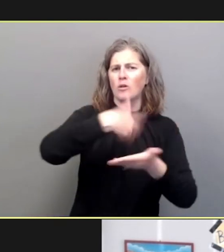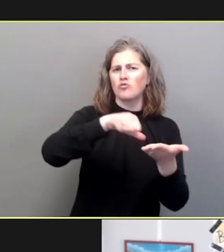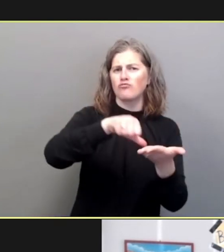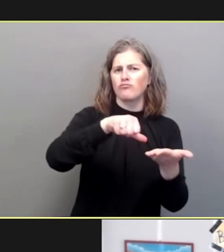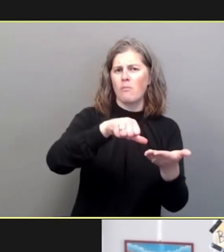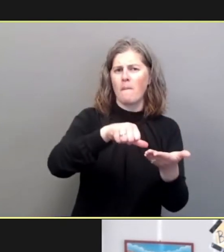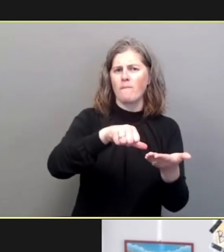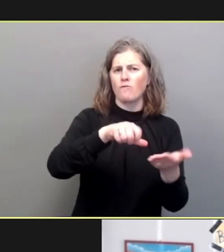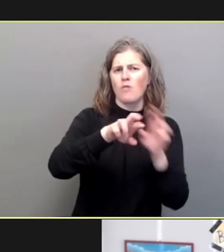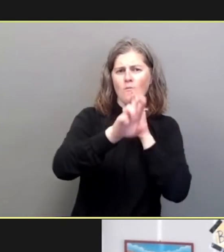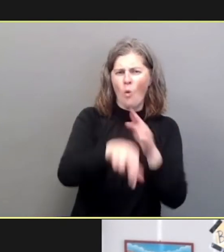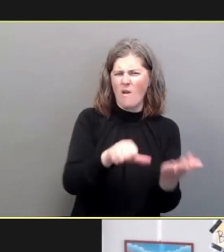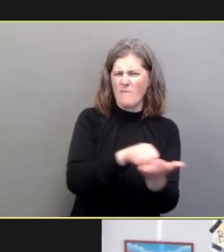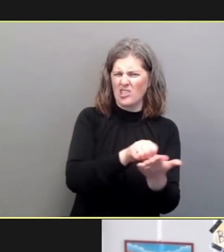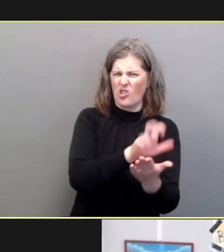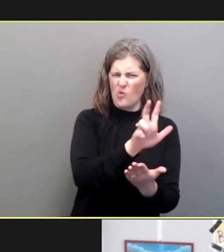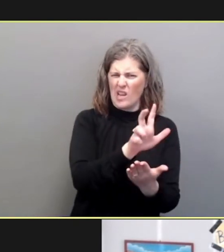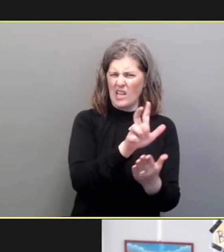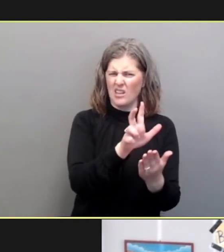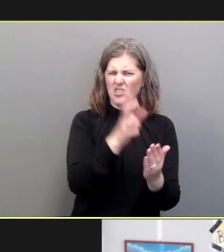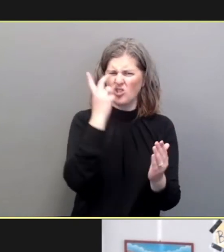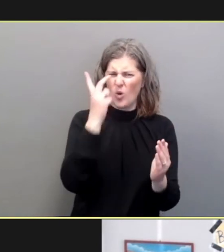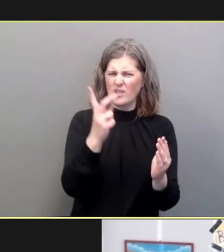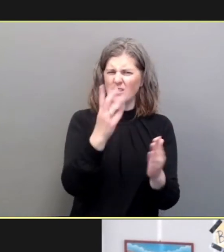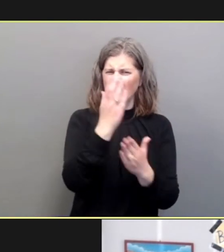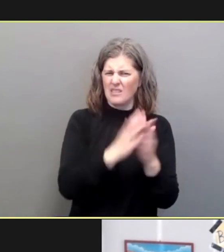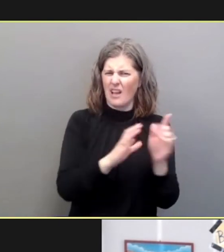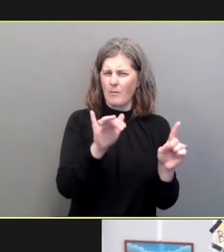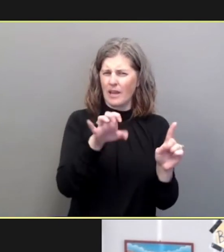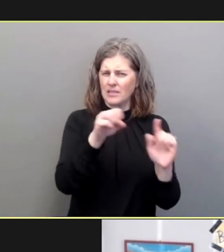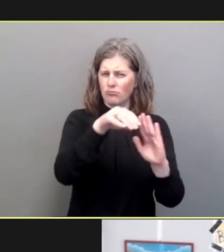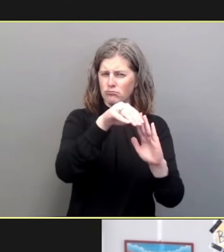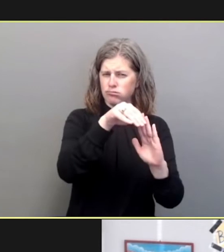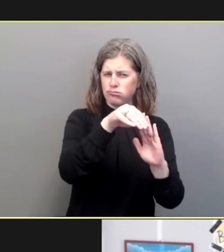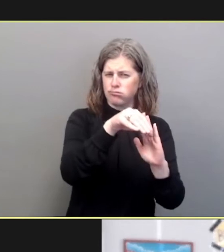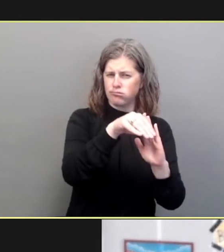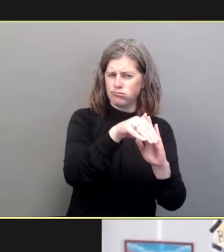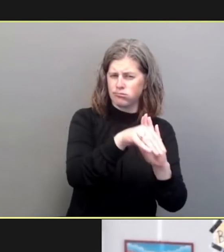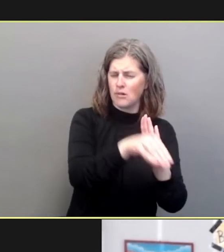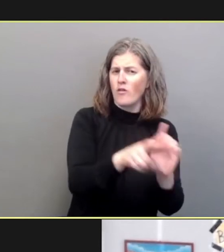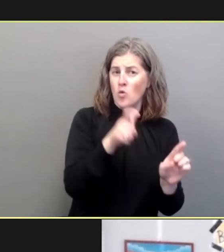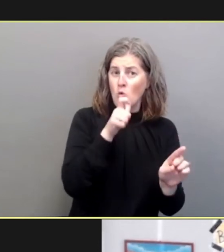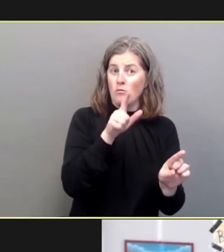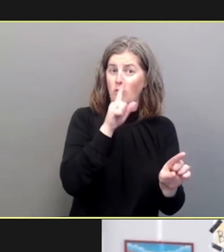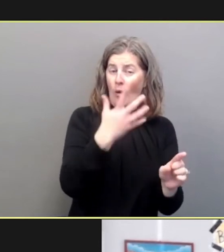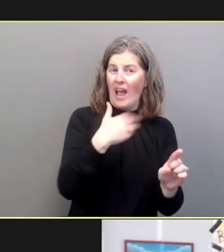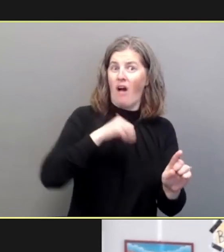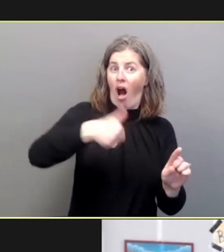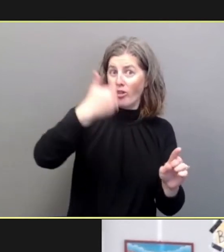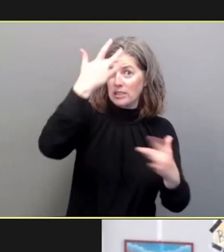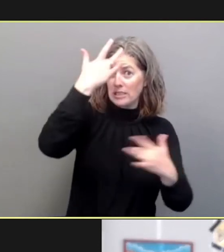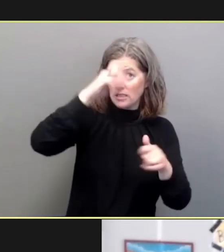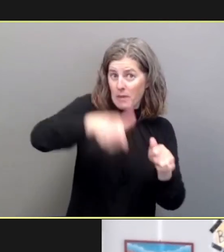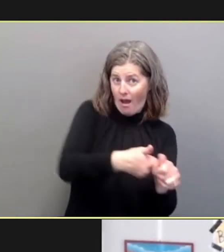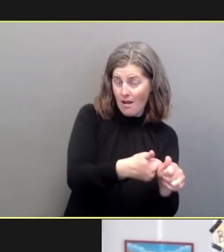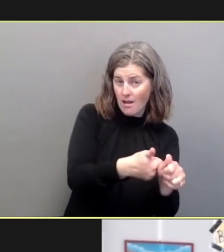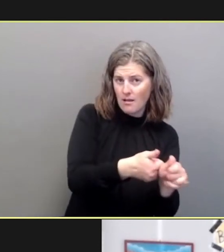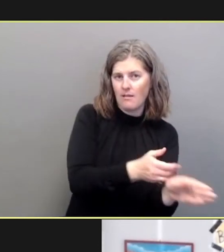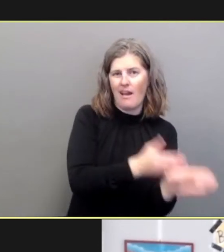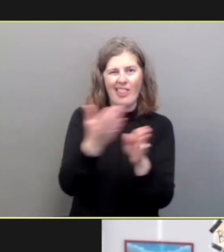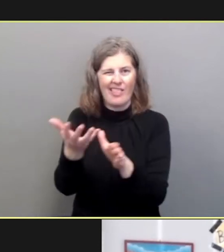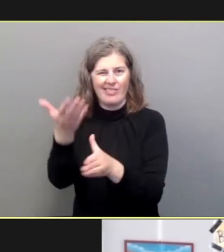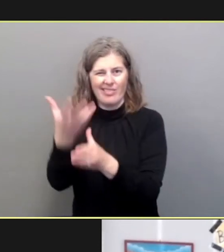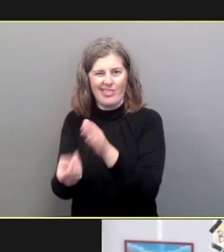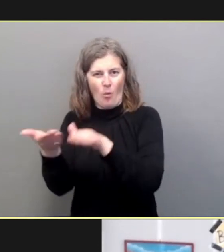a kind of decline in cases among those who have underlying conditions. And then the mortality